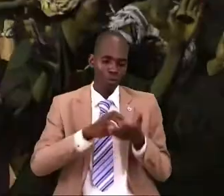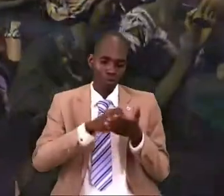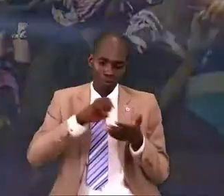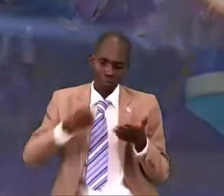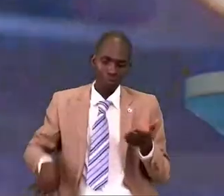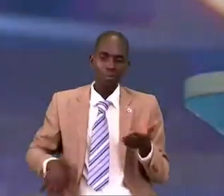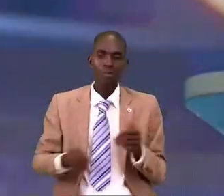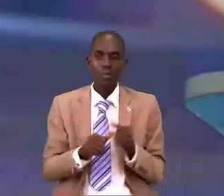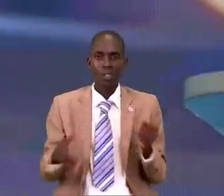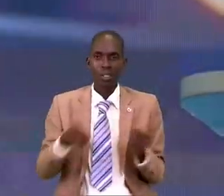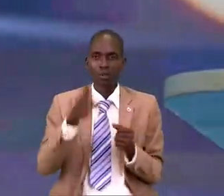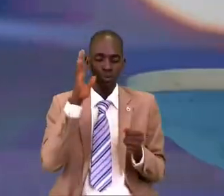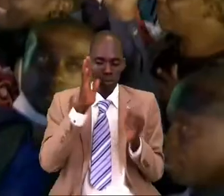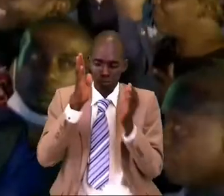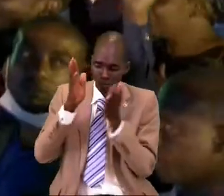Final for the suffering.